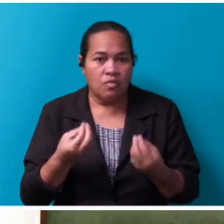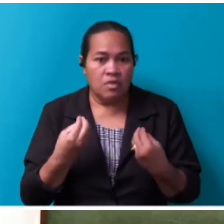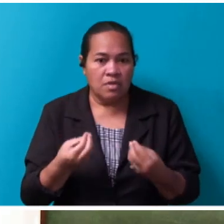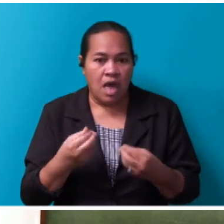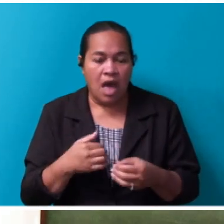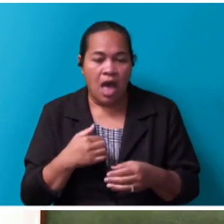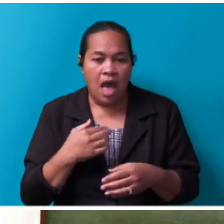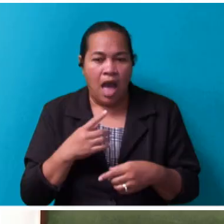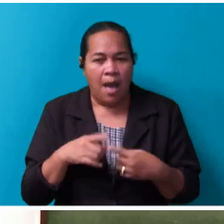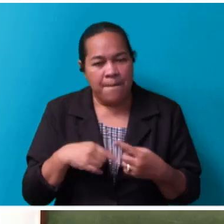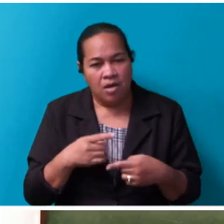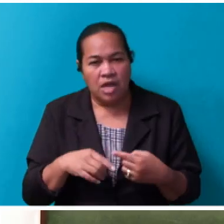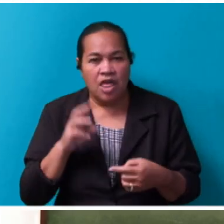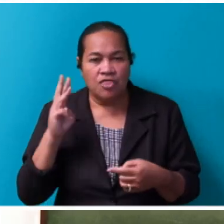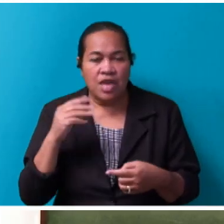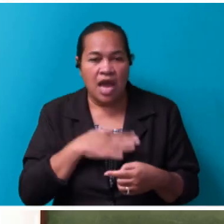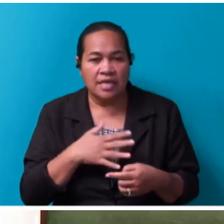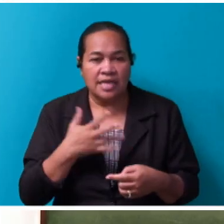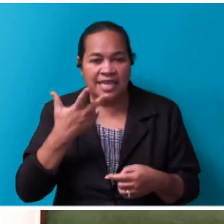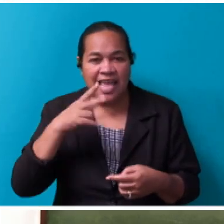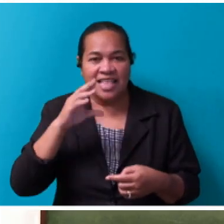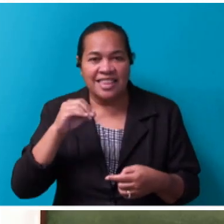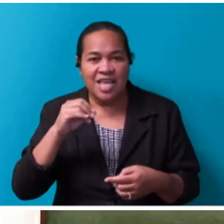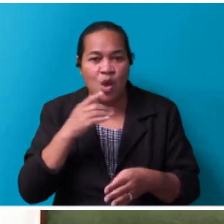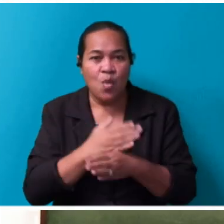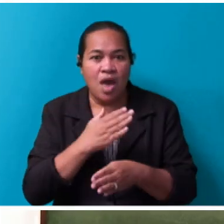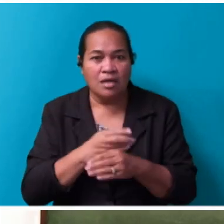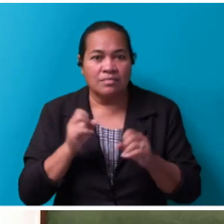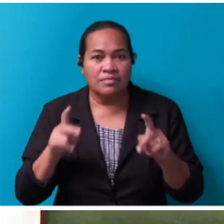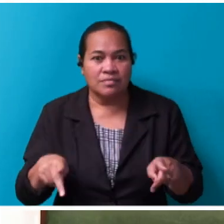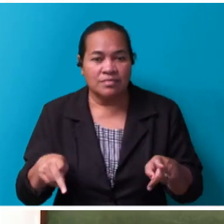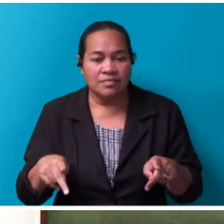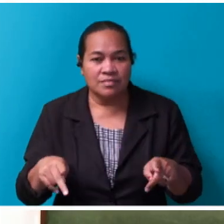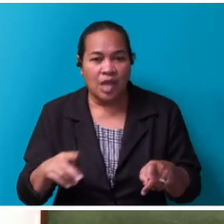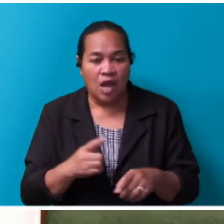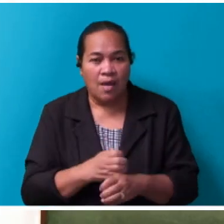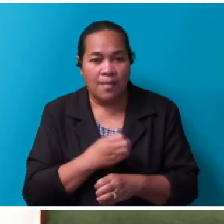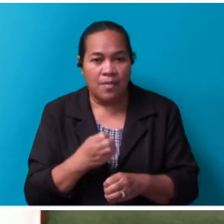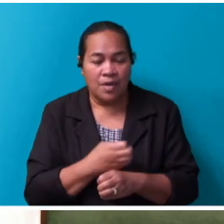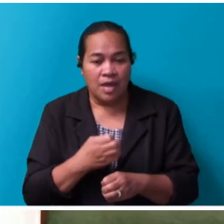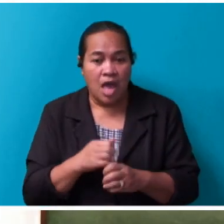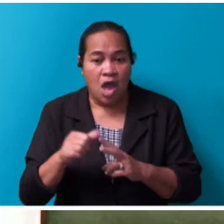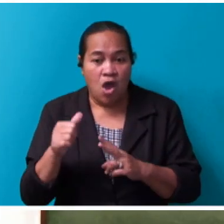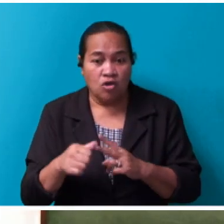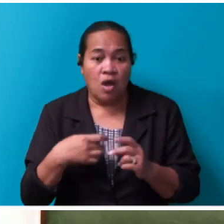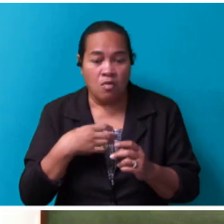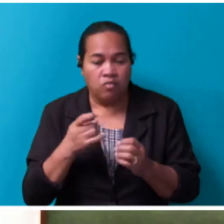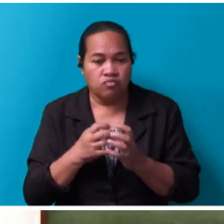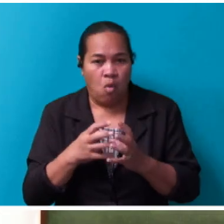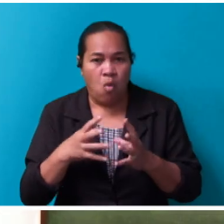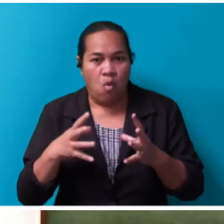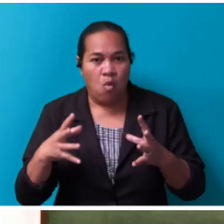to 380 jobs, and potentially rapidly growing from